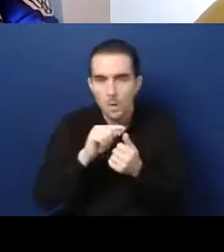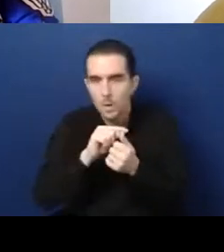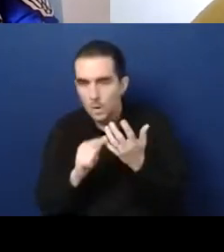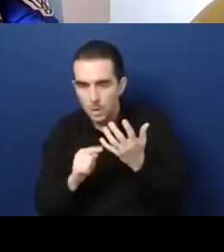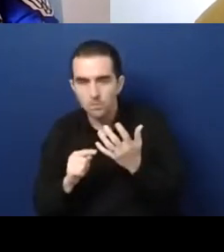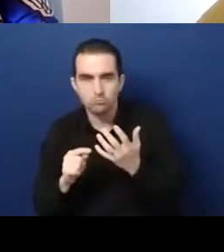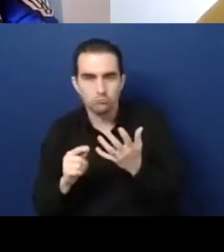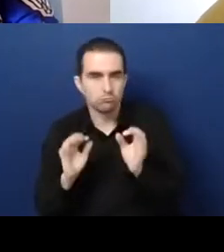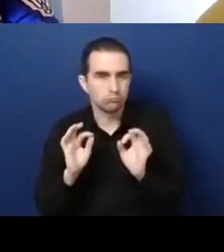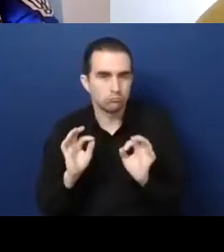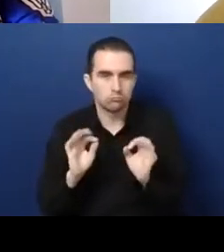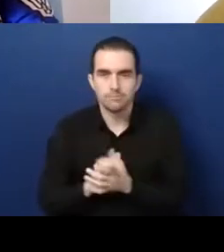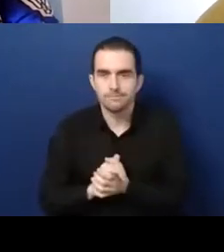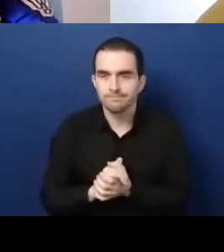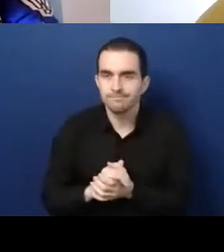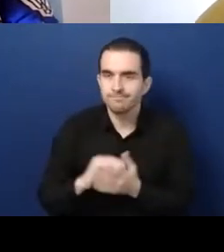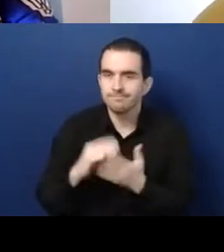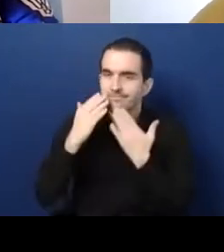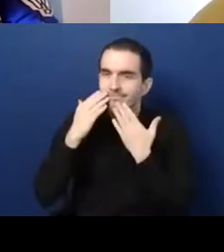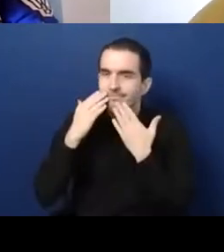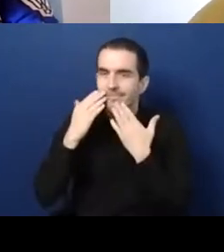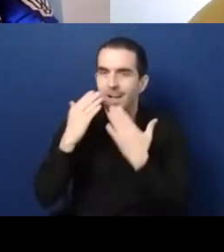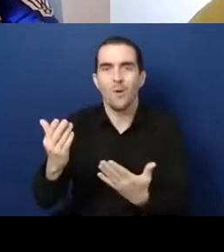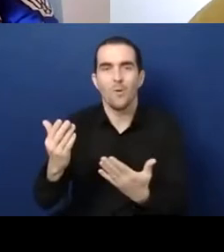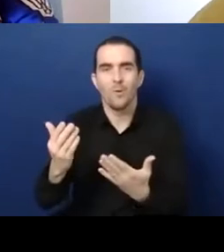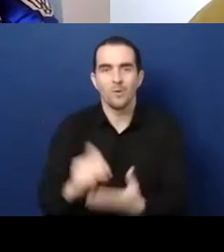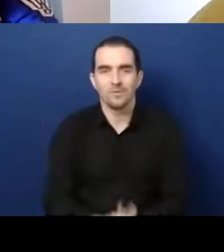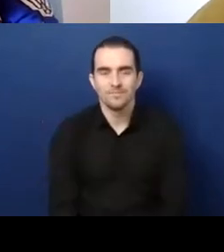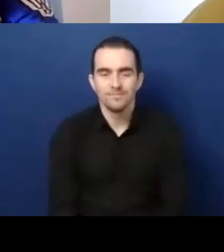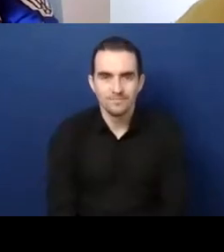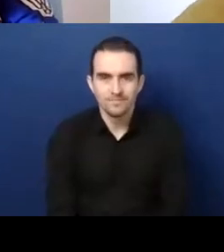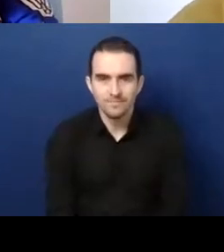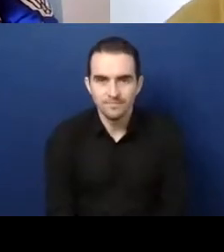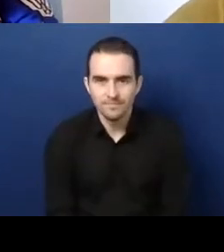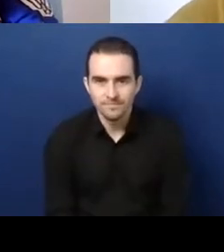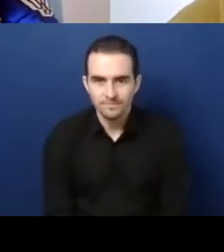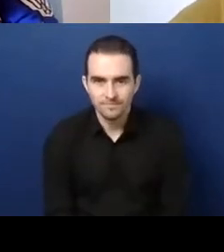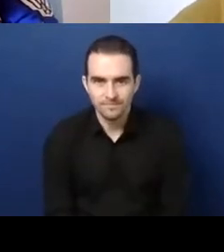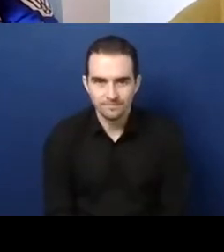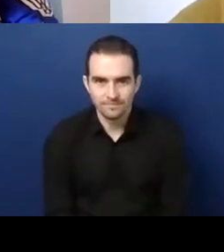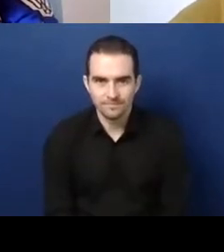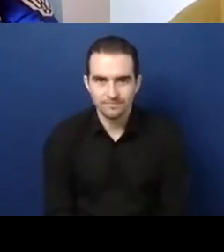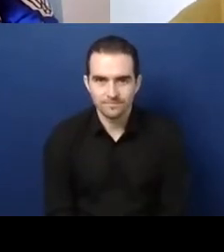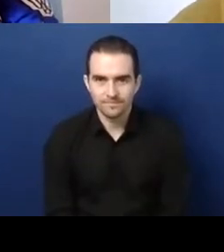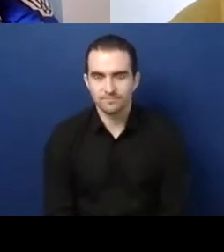did you want to add to those questions?